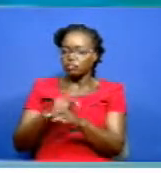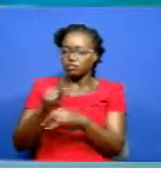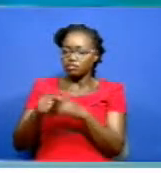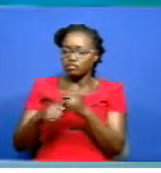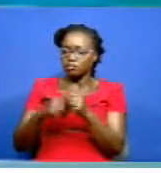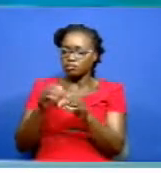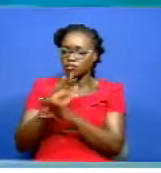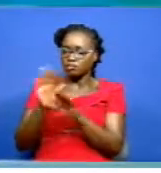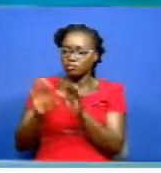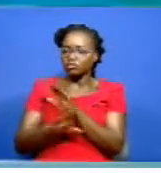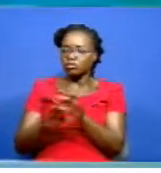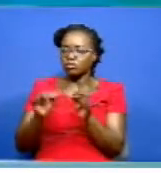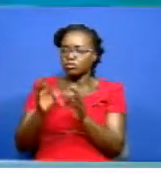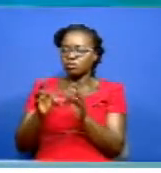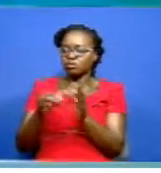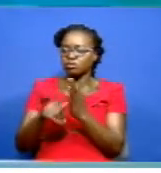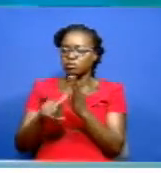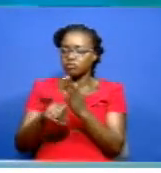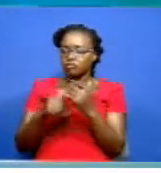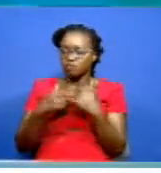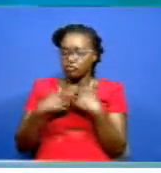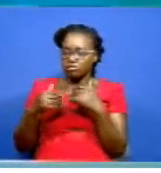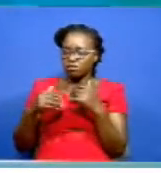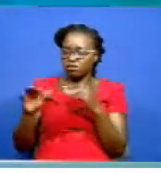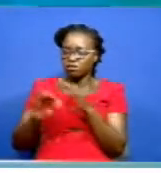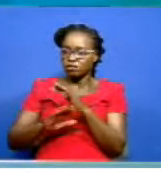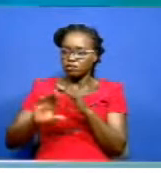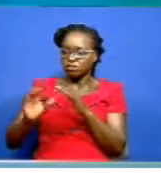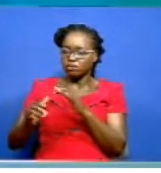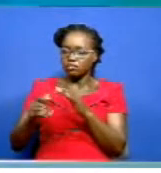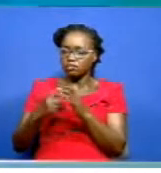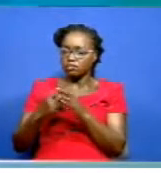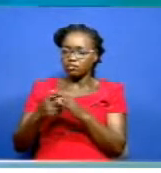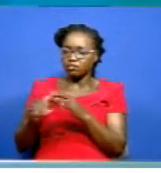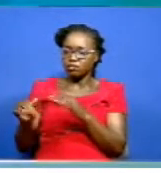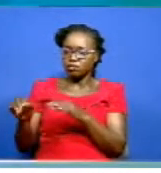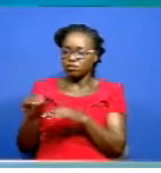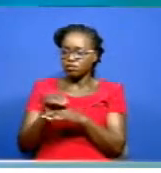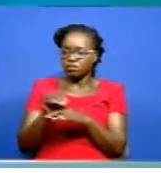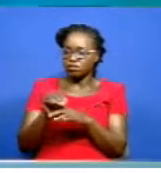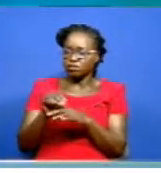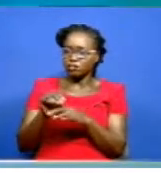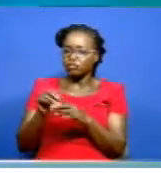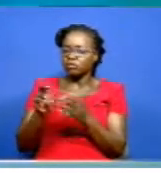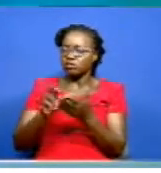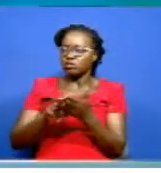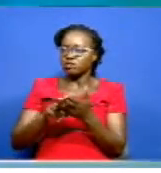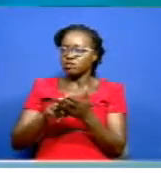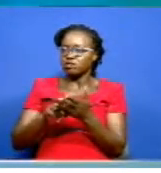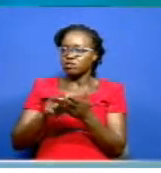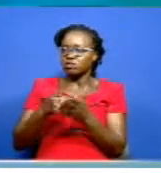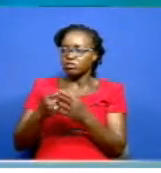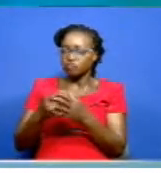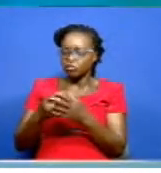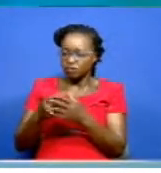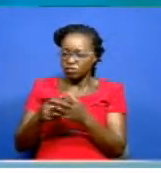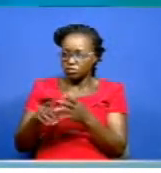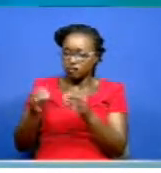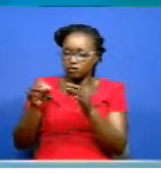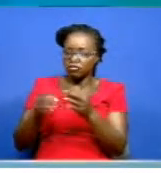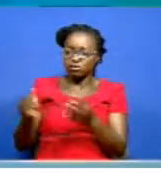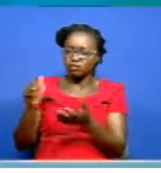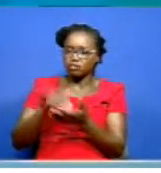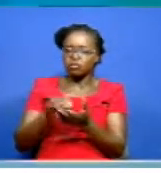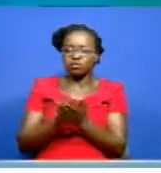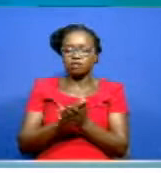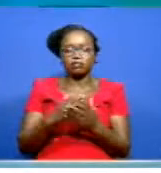can be escalated to the county and then finally to the national task force, and from there we can just take it up. And of course, the